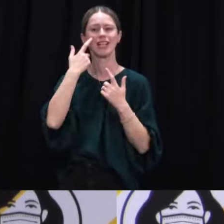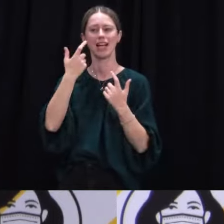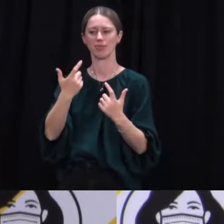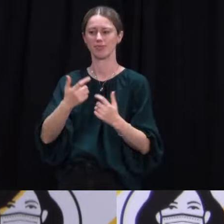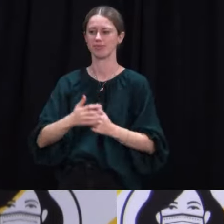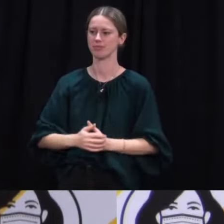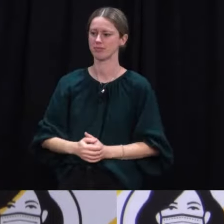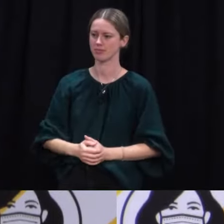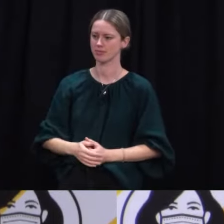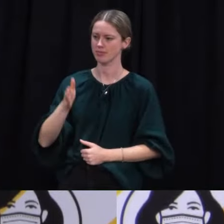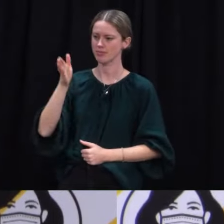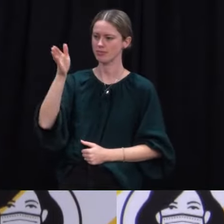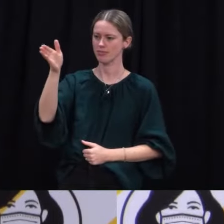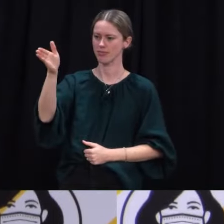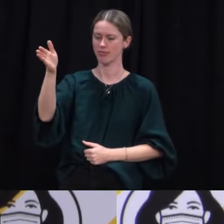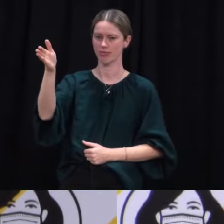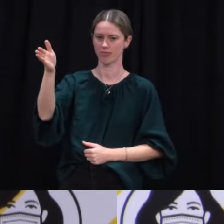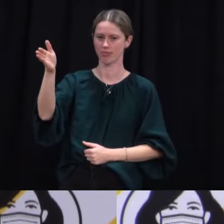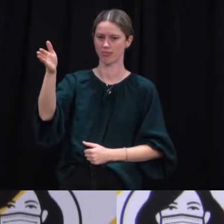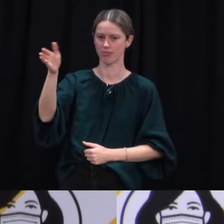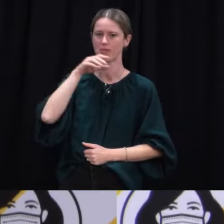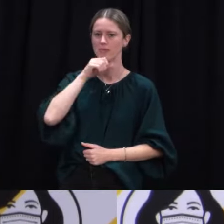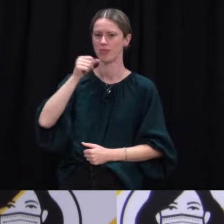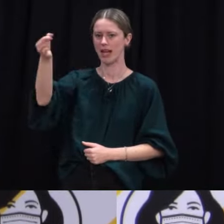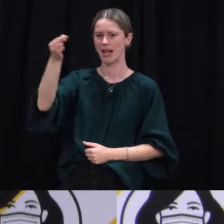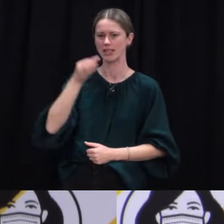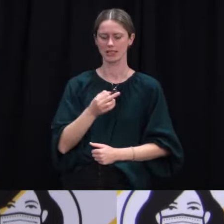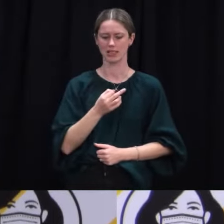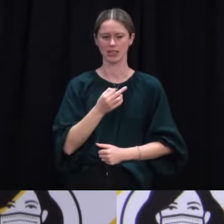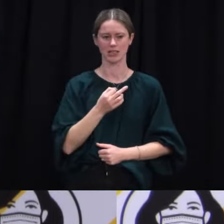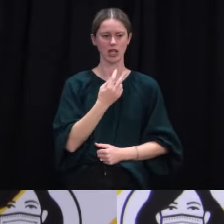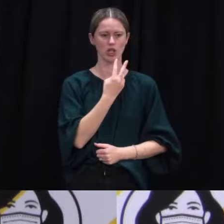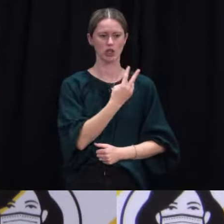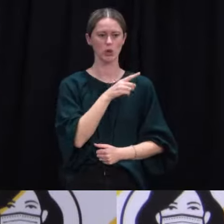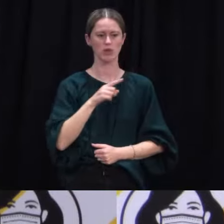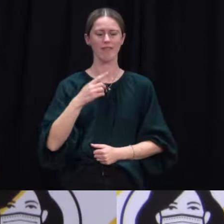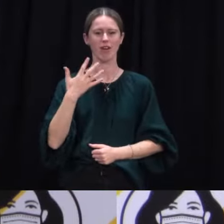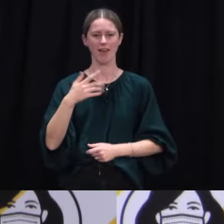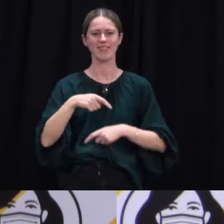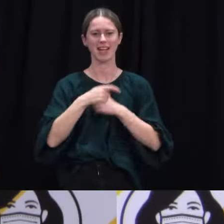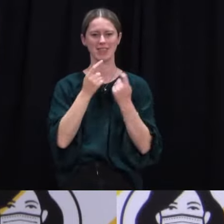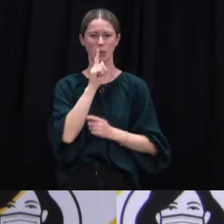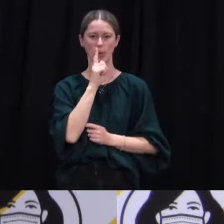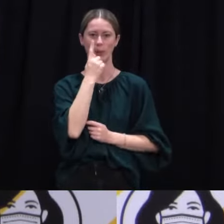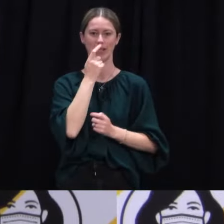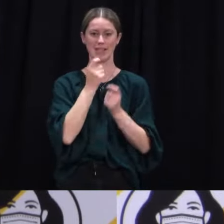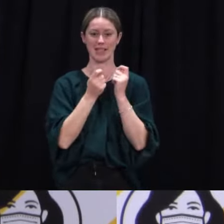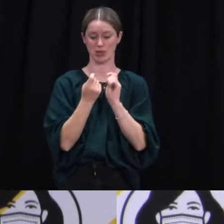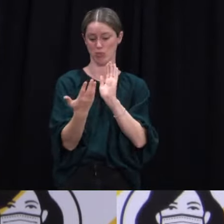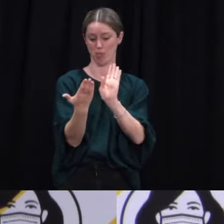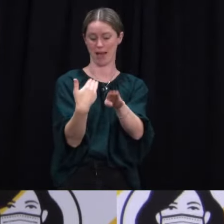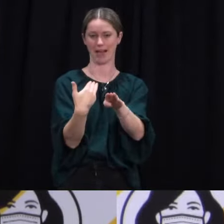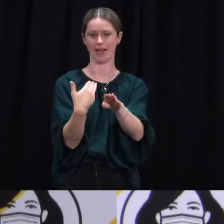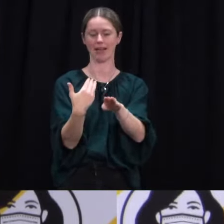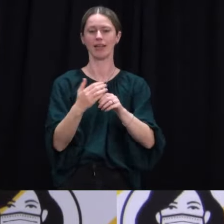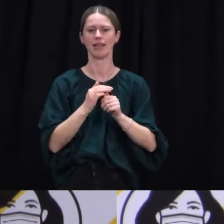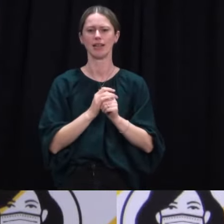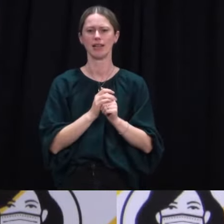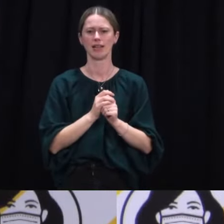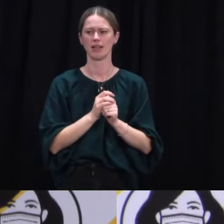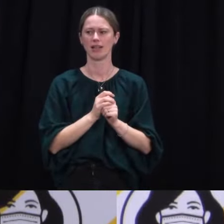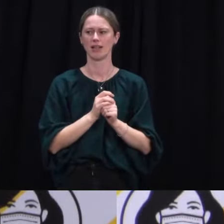Yes. It's taking 2 to 5 days, as I understand it, to get a nasopharyngeal test back now. There's